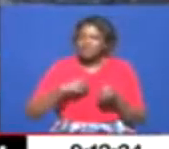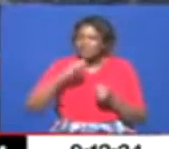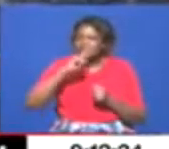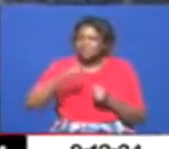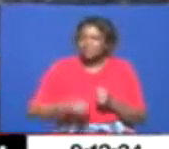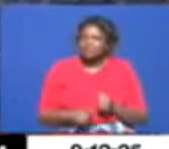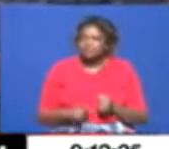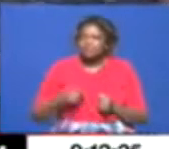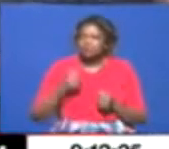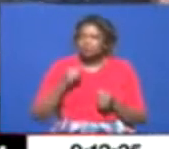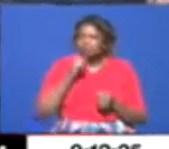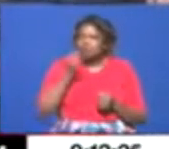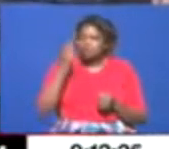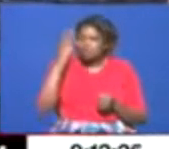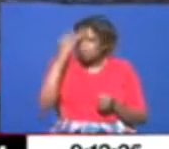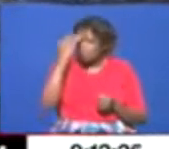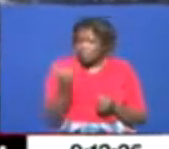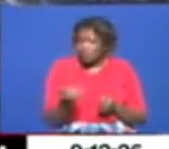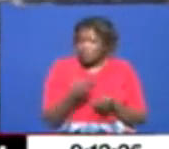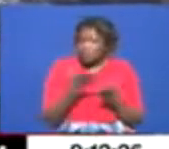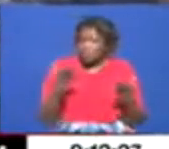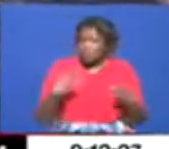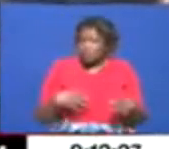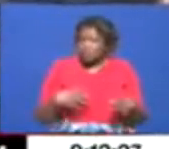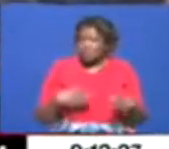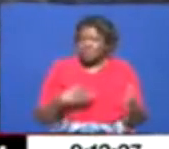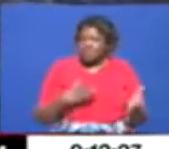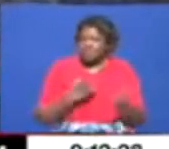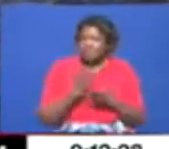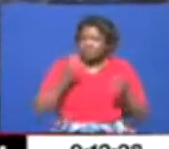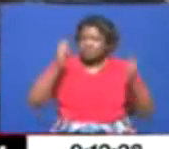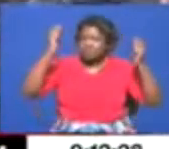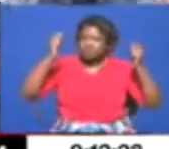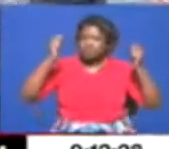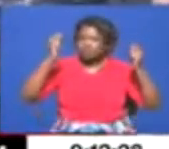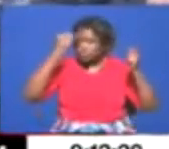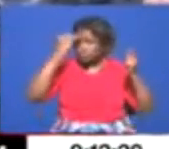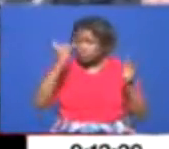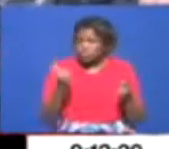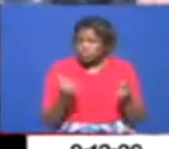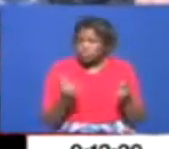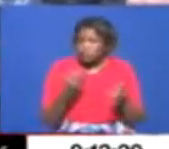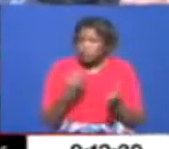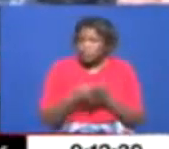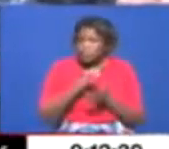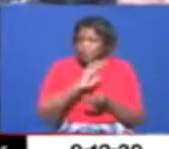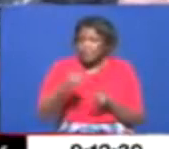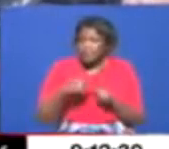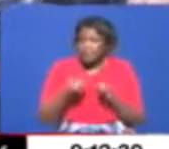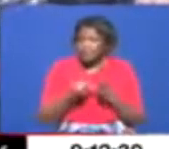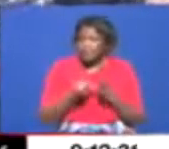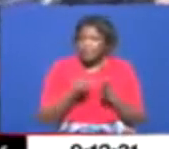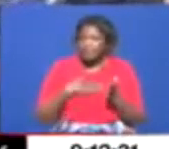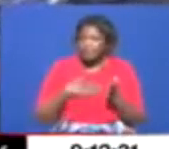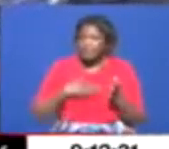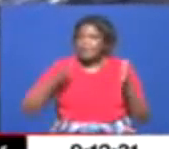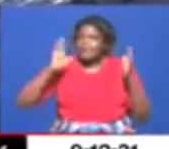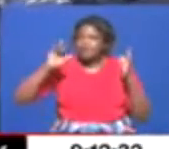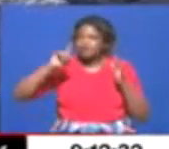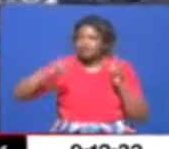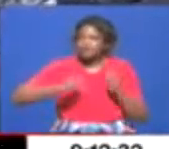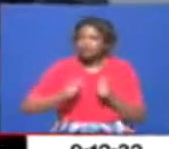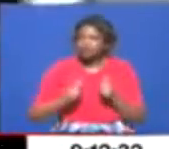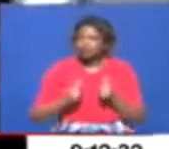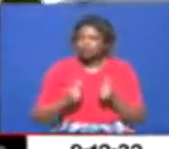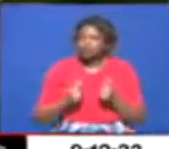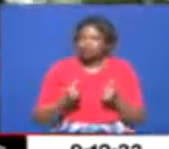understanding why these people have rights to strike. Because it is their money. But my problem is, my biggest question, where is